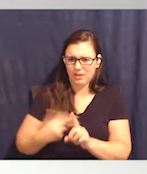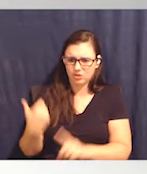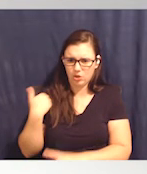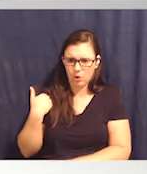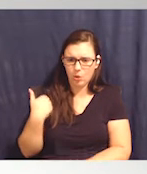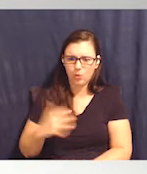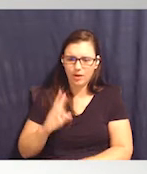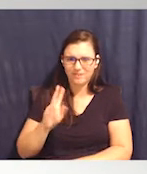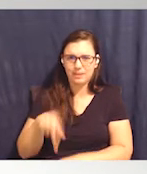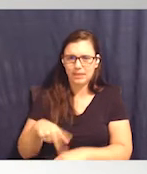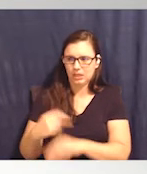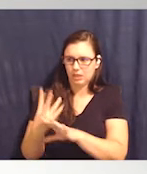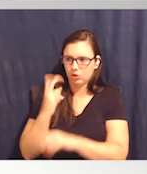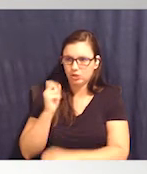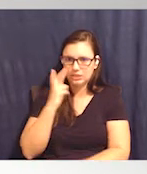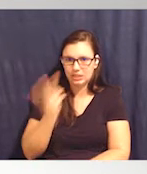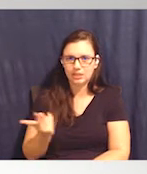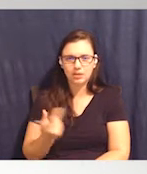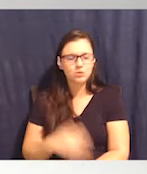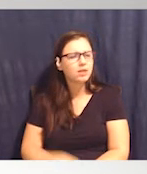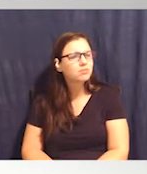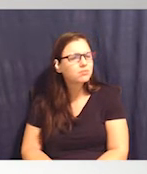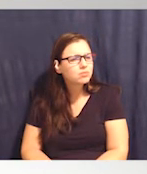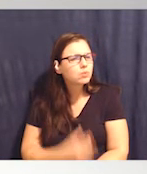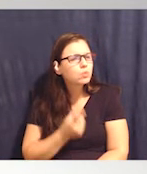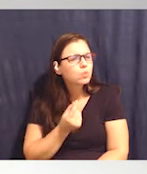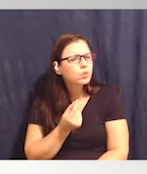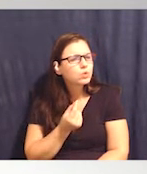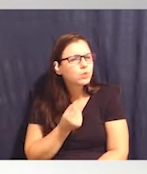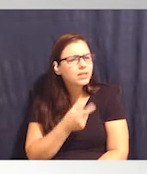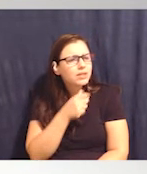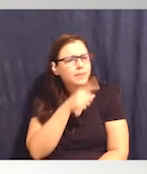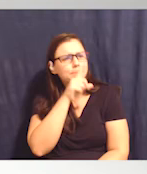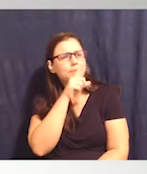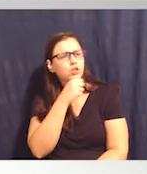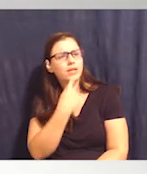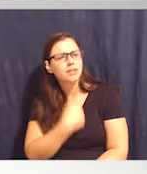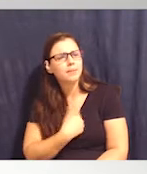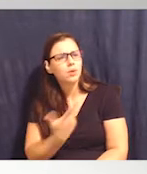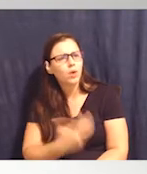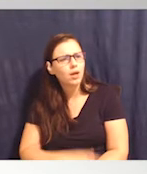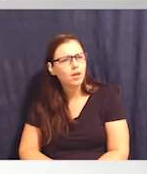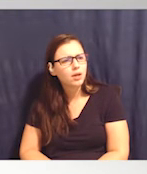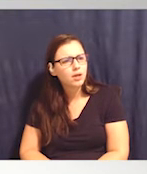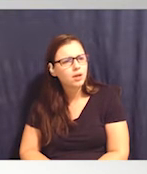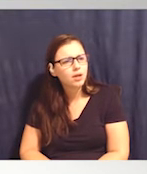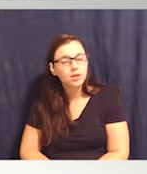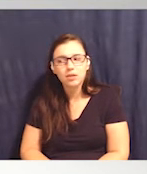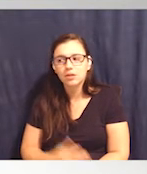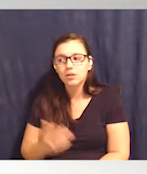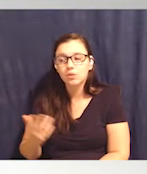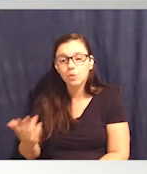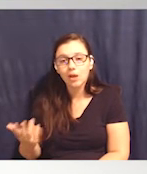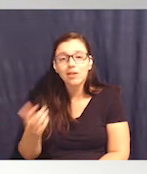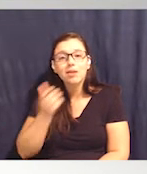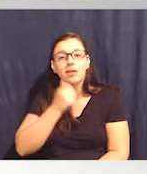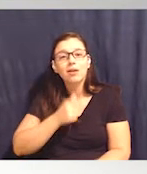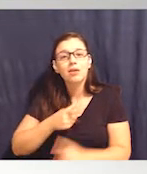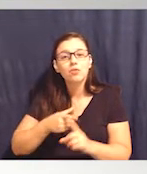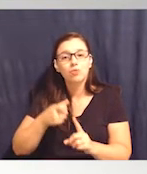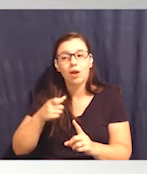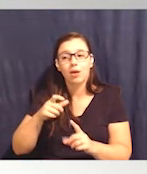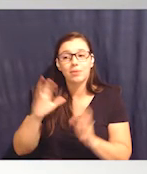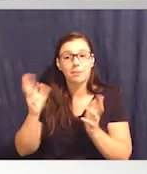Okay, what are we doing here? What are you not telling me? Well, the girls from the front court of the basketball team asked me to move in to be their fourth